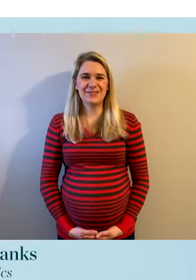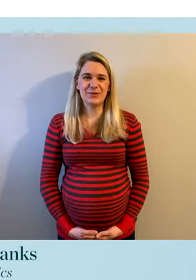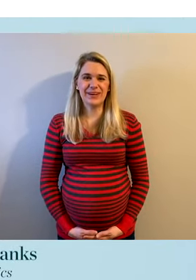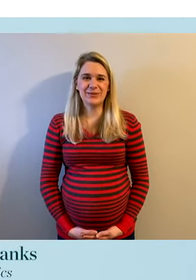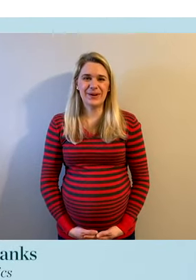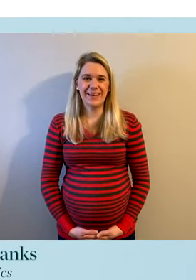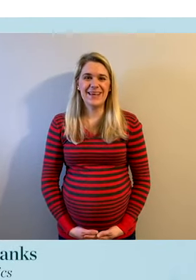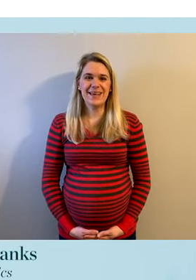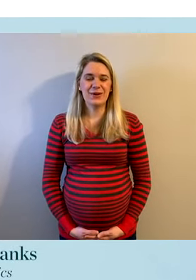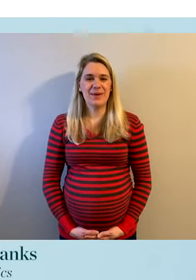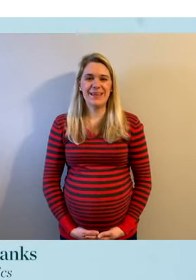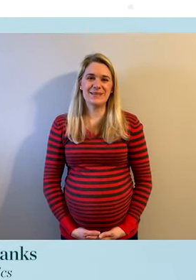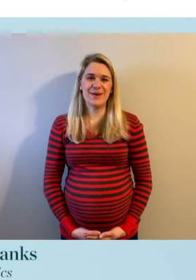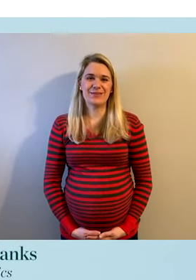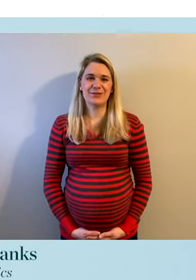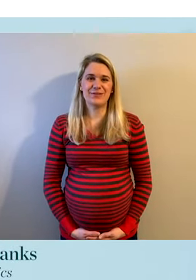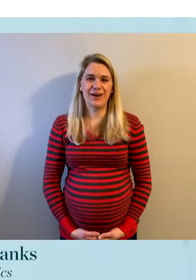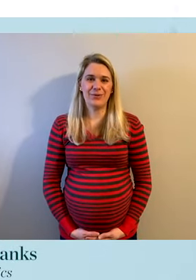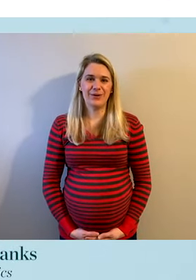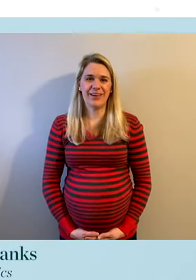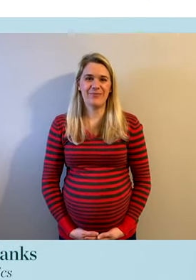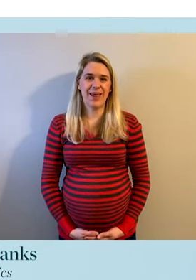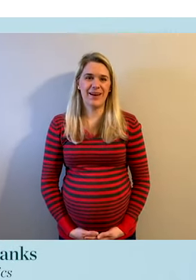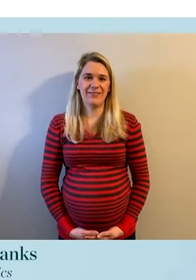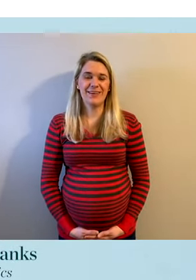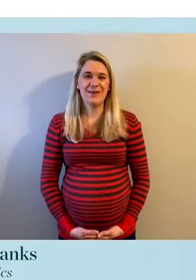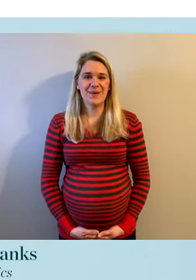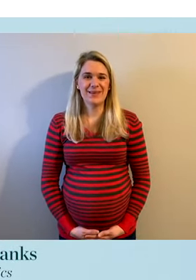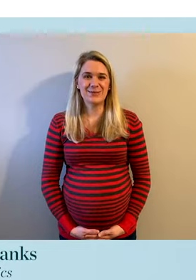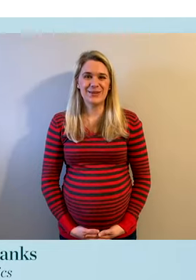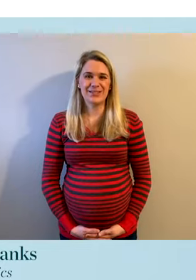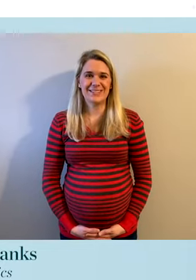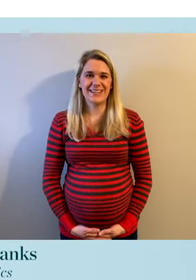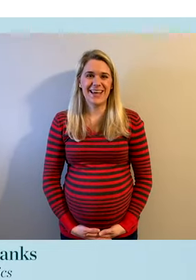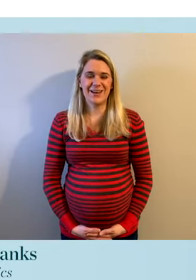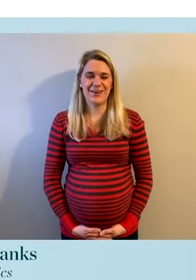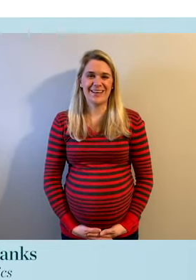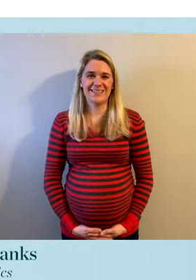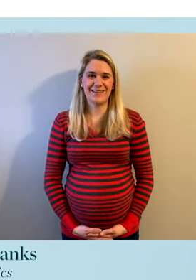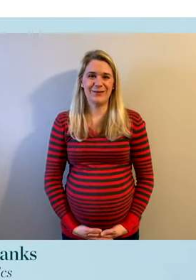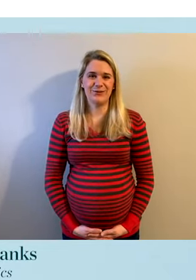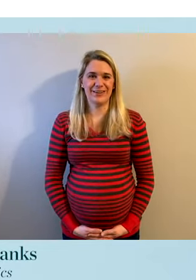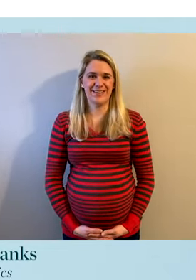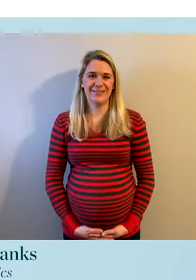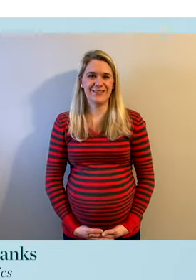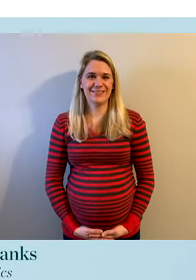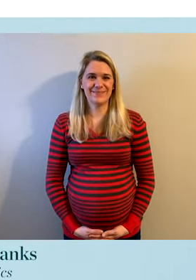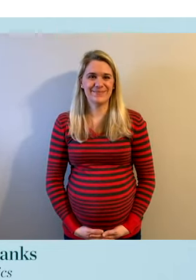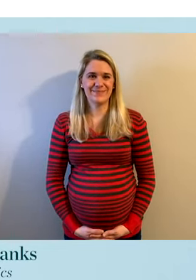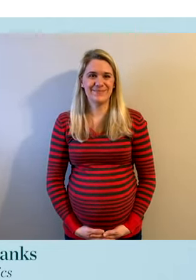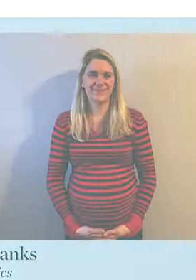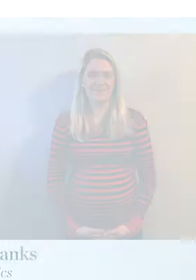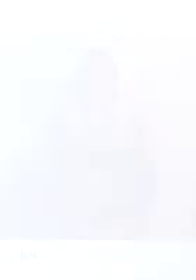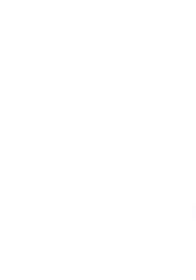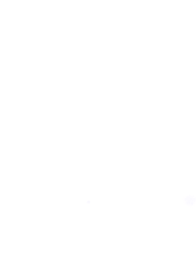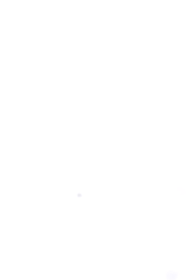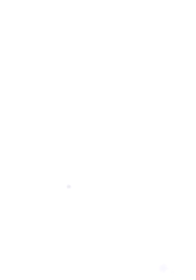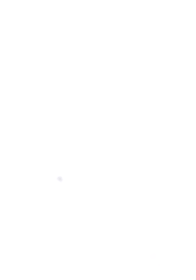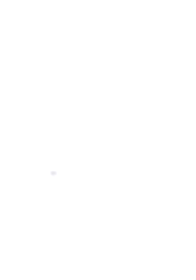Congratulations, class of 2020. Your many semesters of hard work have paid off. Best wishes in your next and future endeavors.